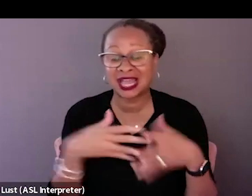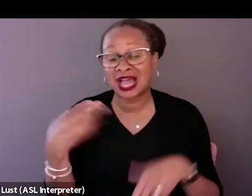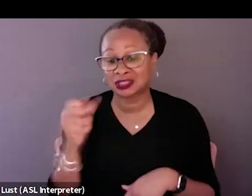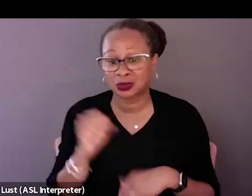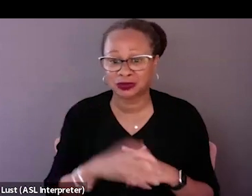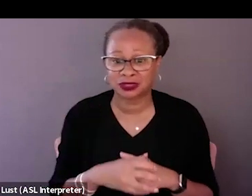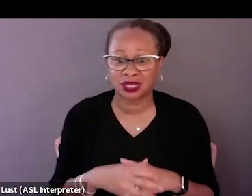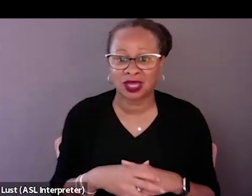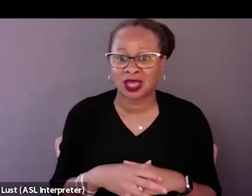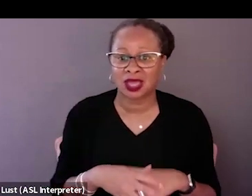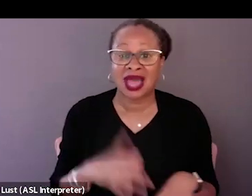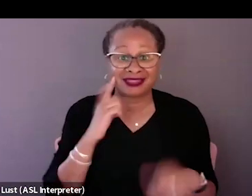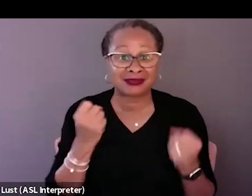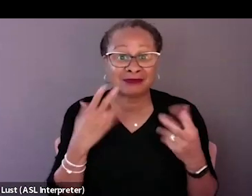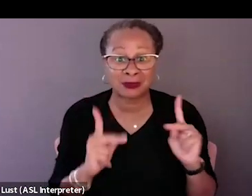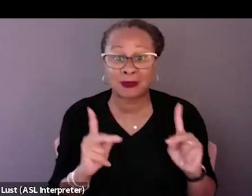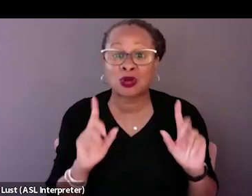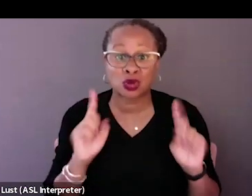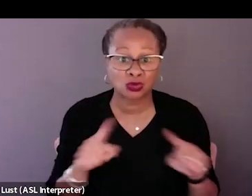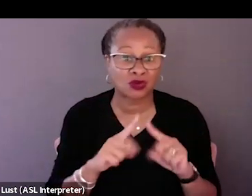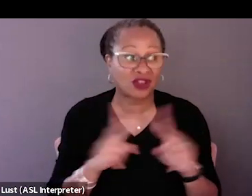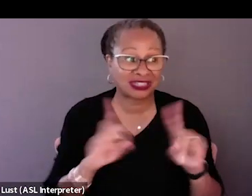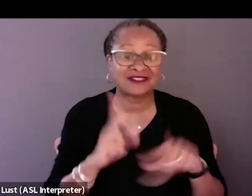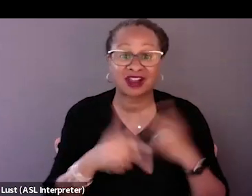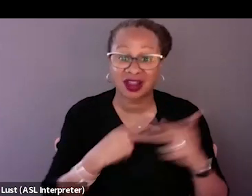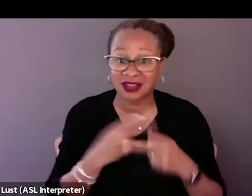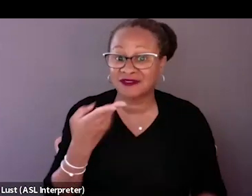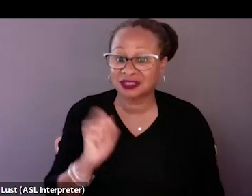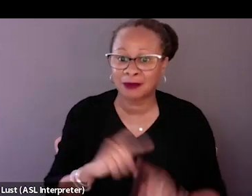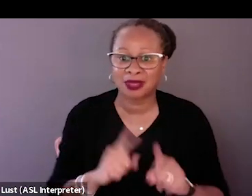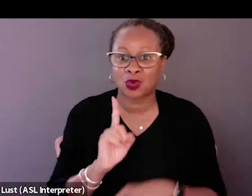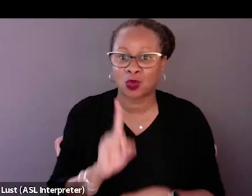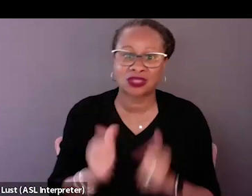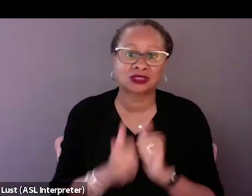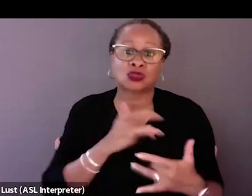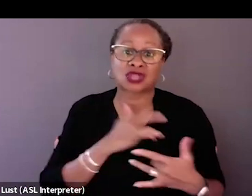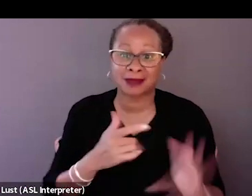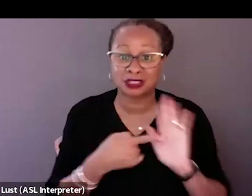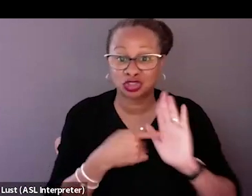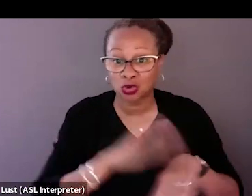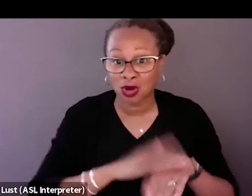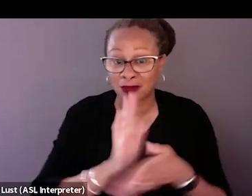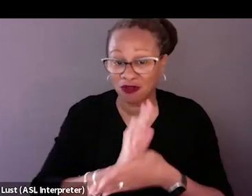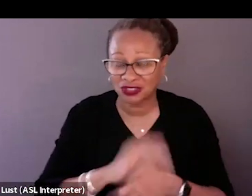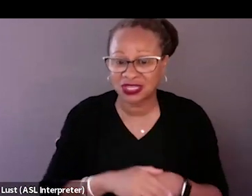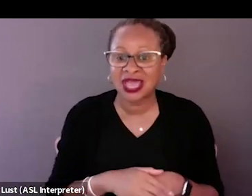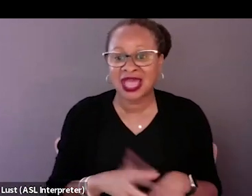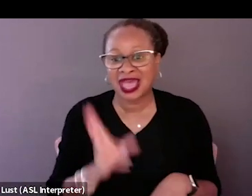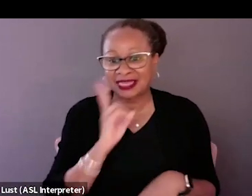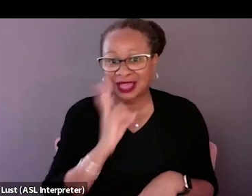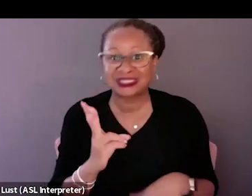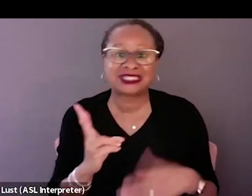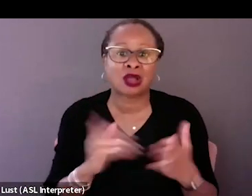this is actually real. I think a lot of people go to very different kinds of high schools, but the one that is most commonly depicted, particularly in the kind of John Hughes